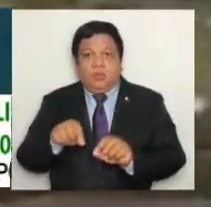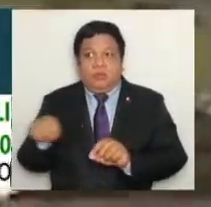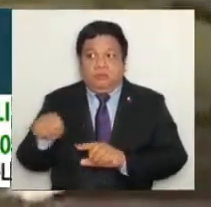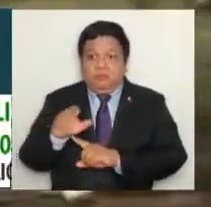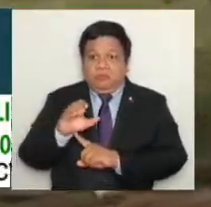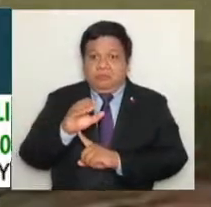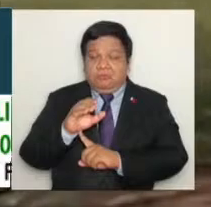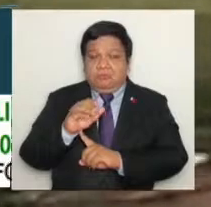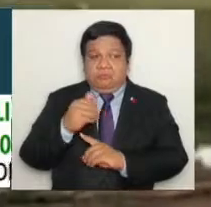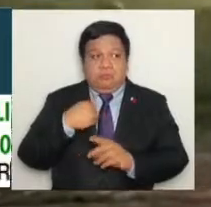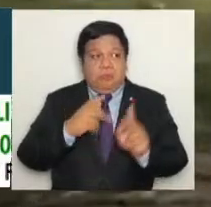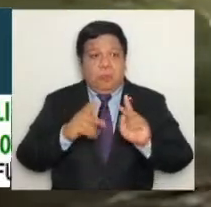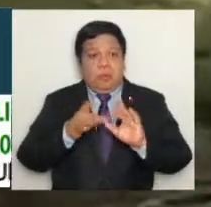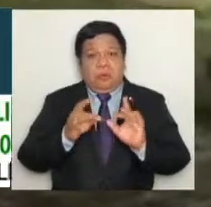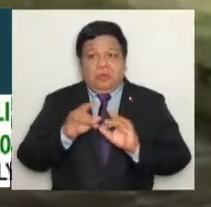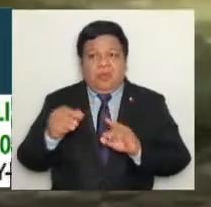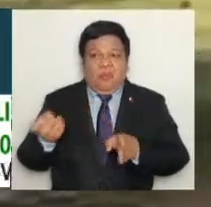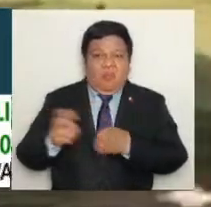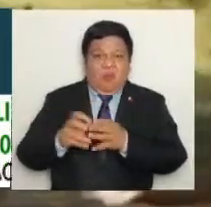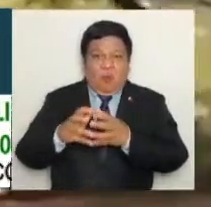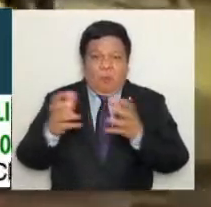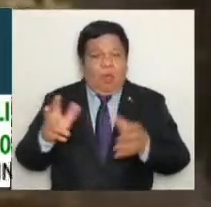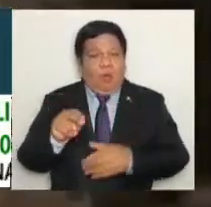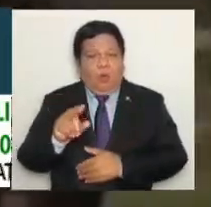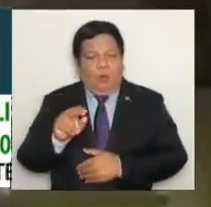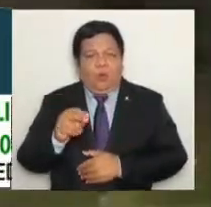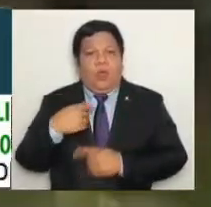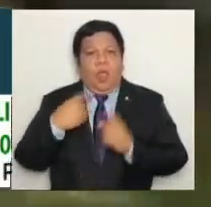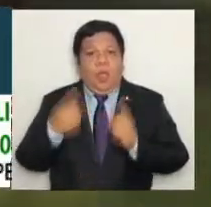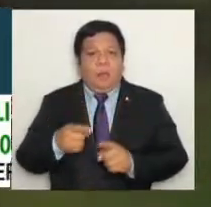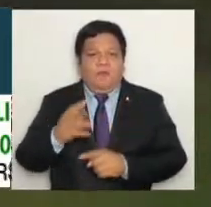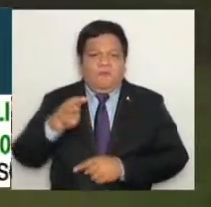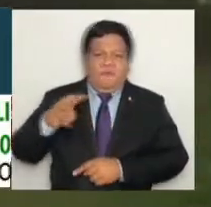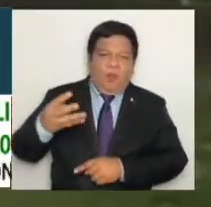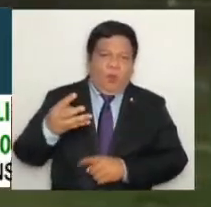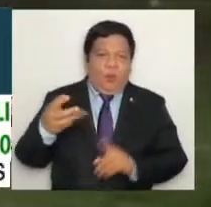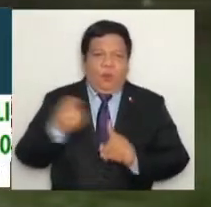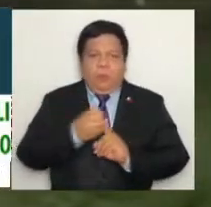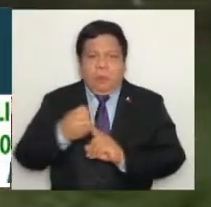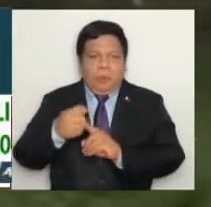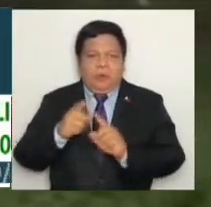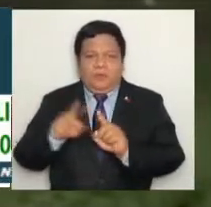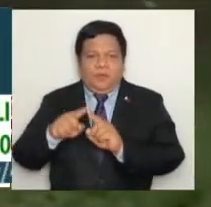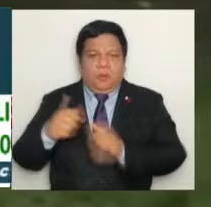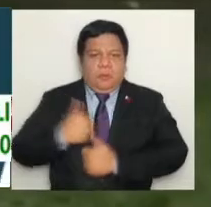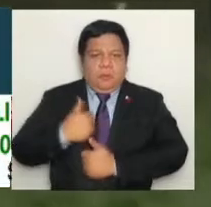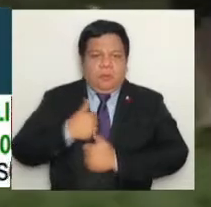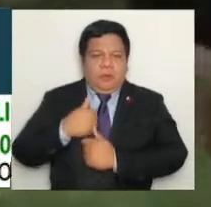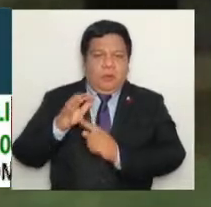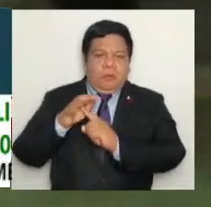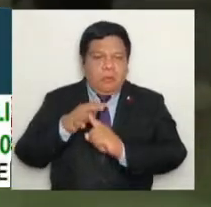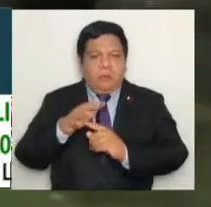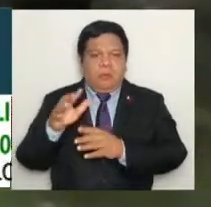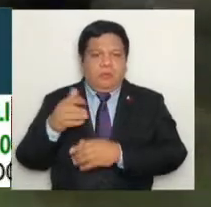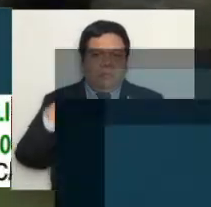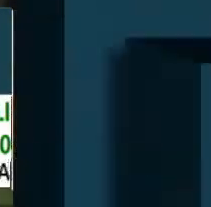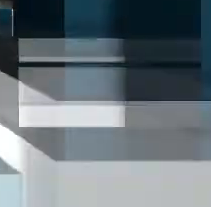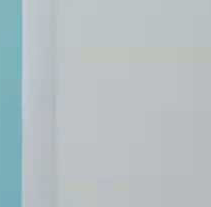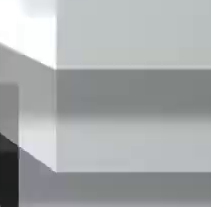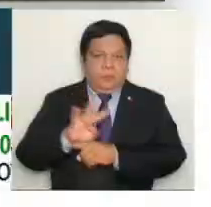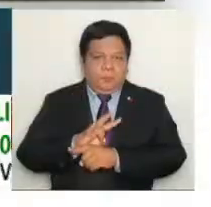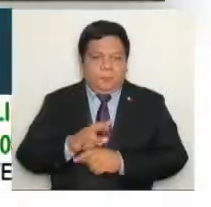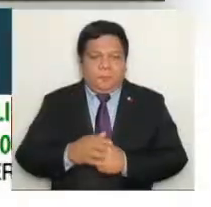overloaded. Is already the fourth crash involving military air assets in the past 7 months alone.